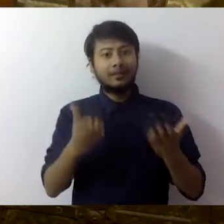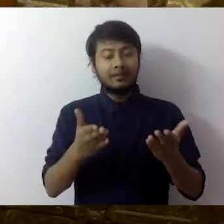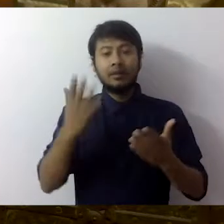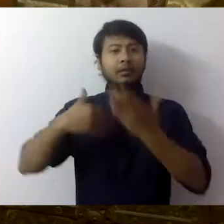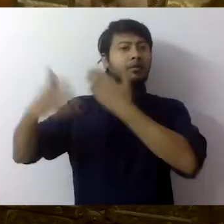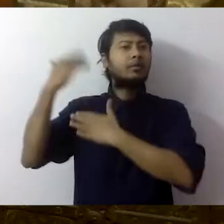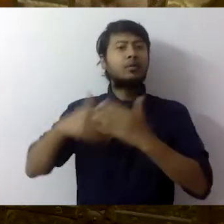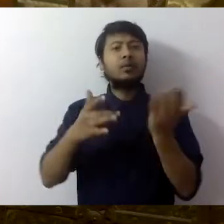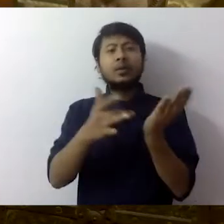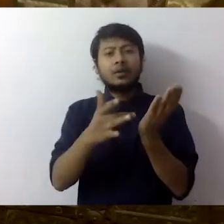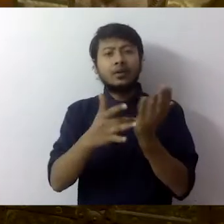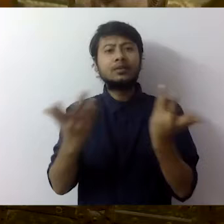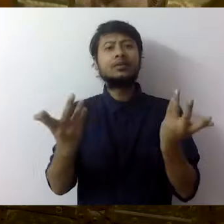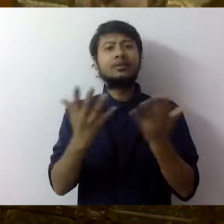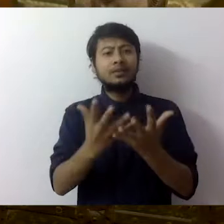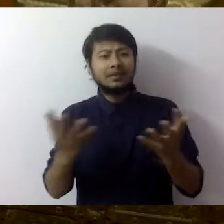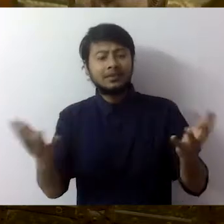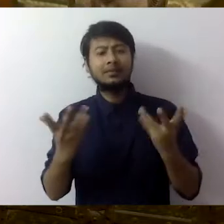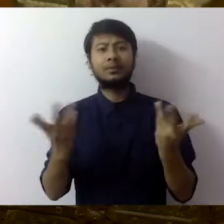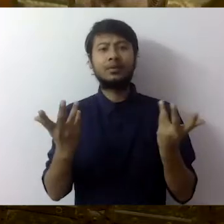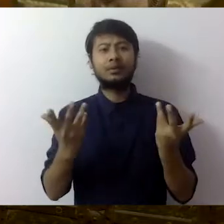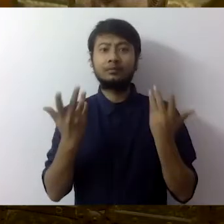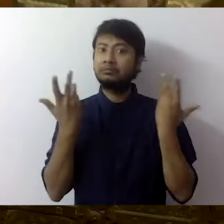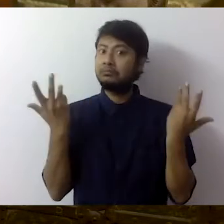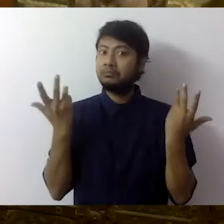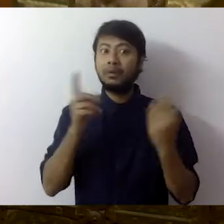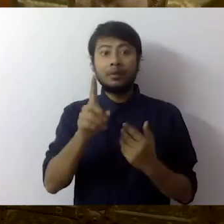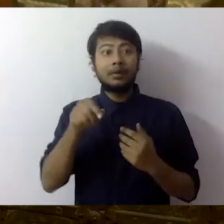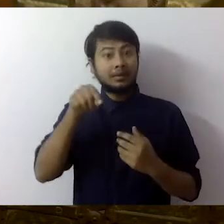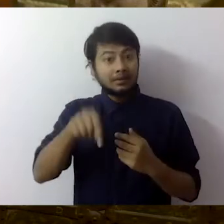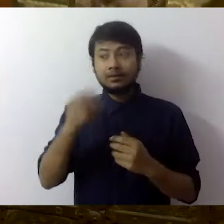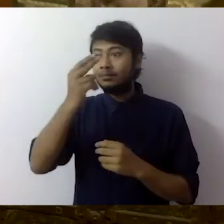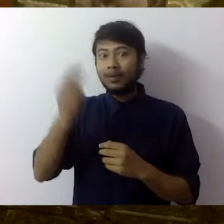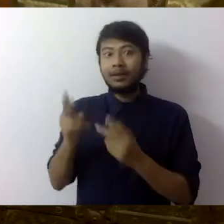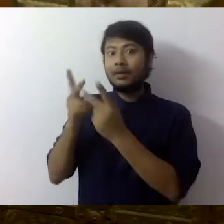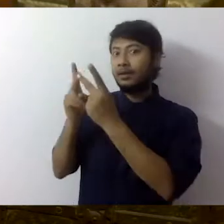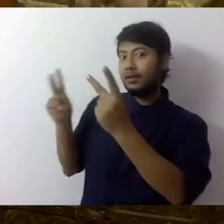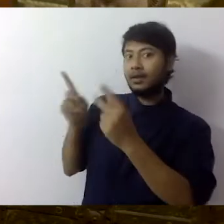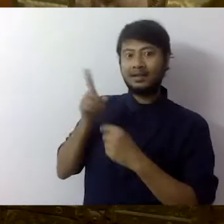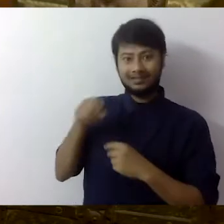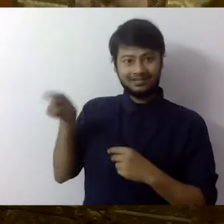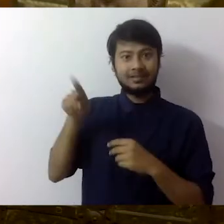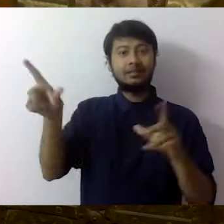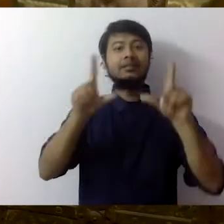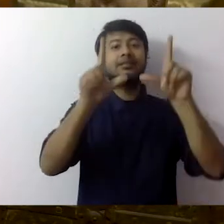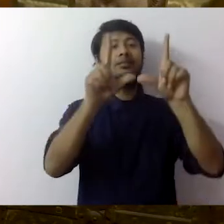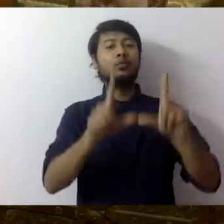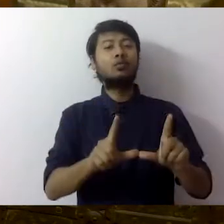these objects are not only historic documents, but also a source of simple